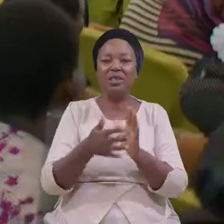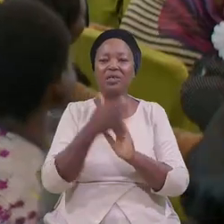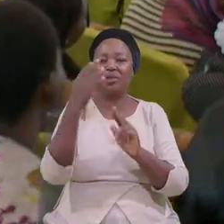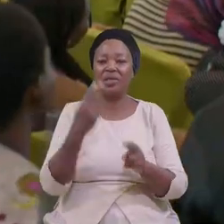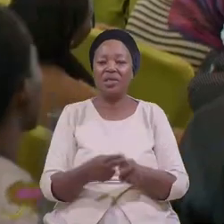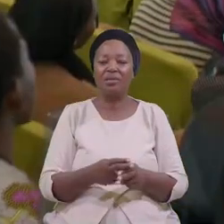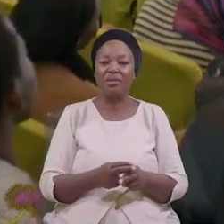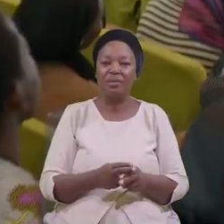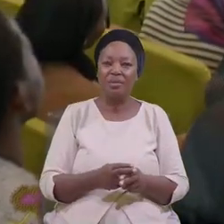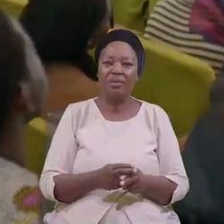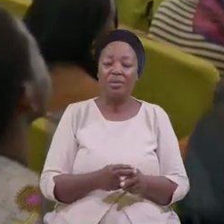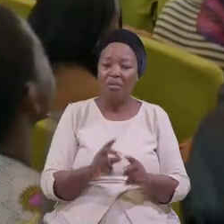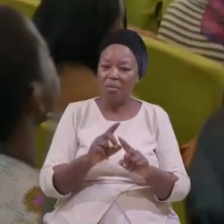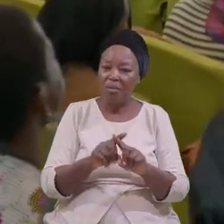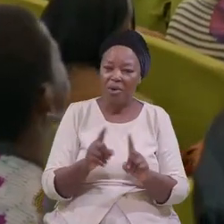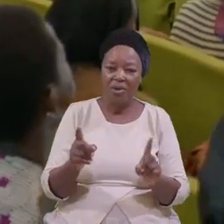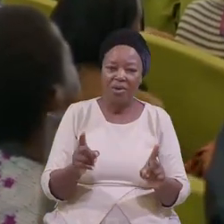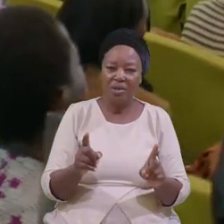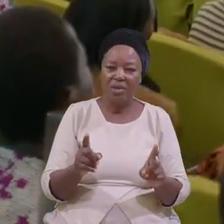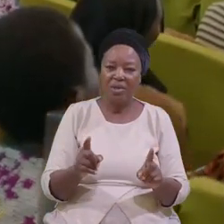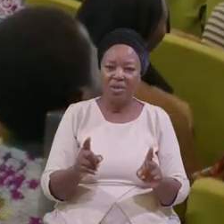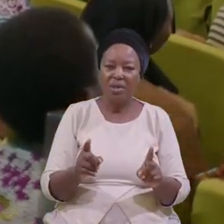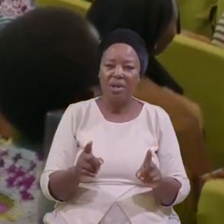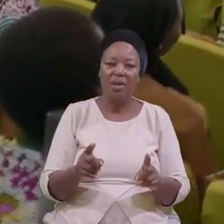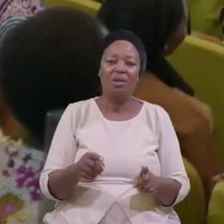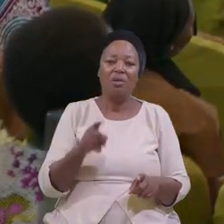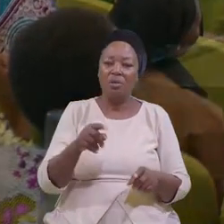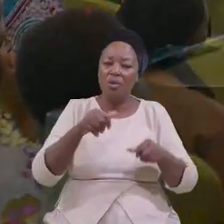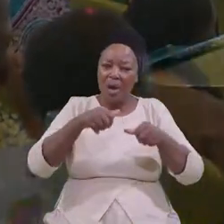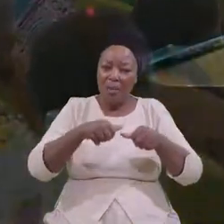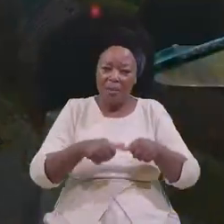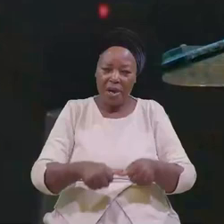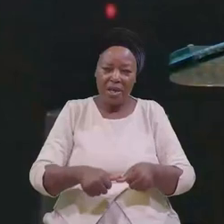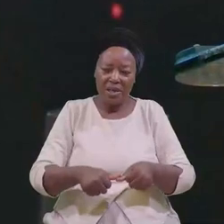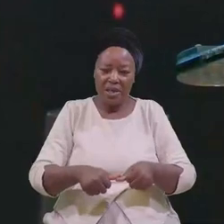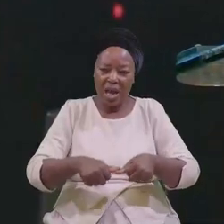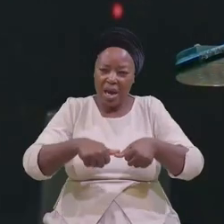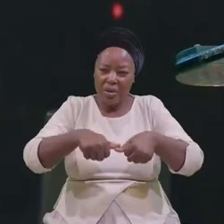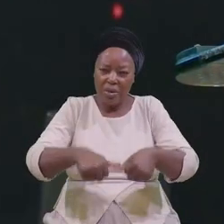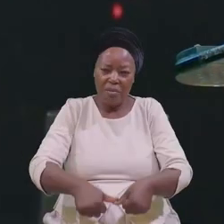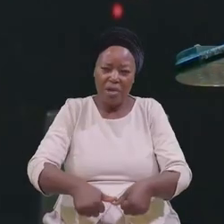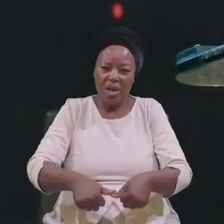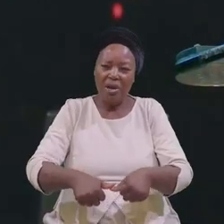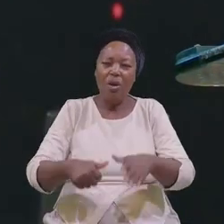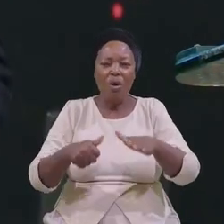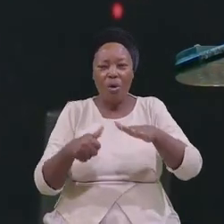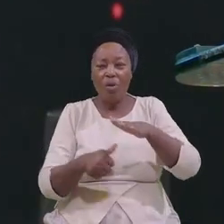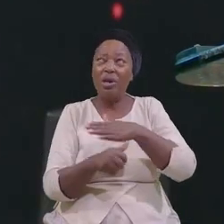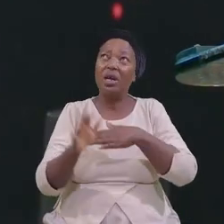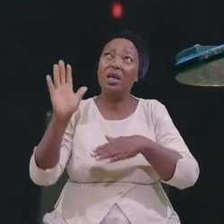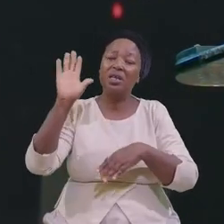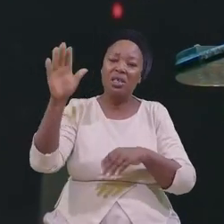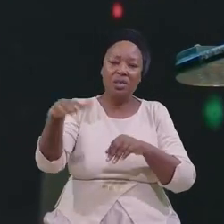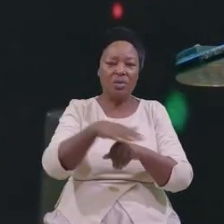name. But you abide, you remain under his cover. You don't